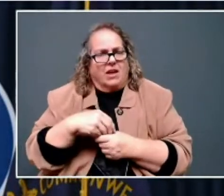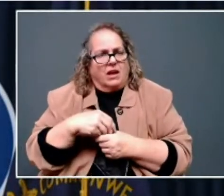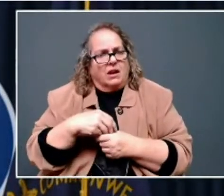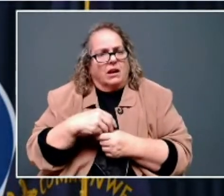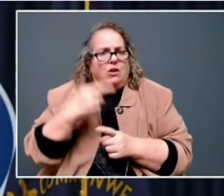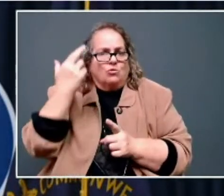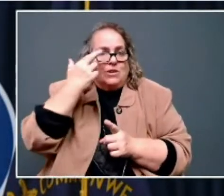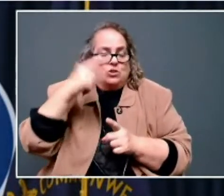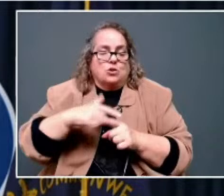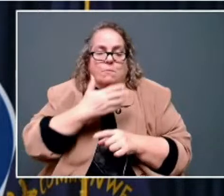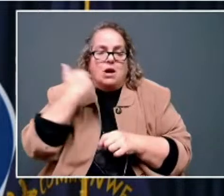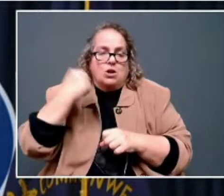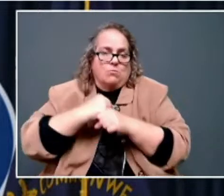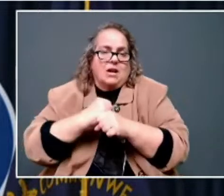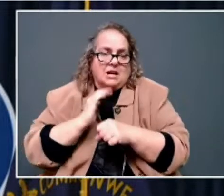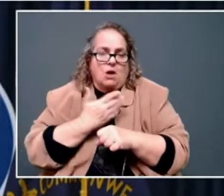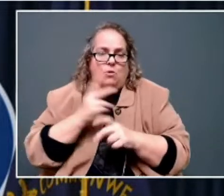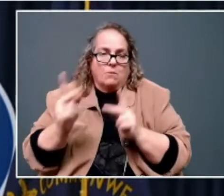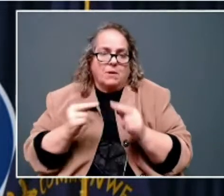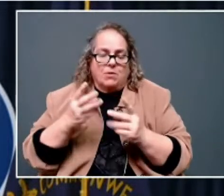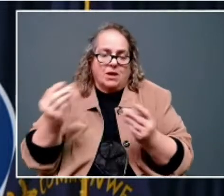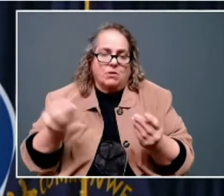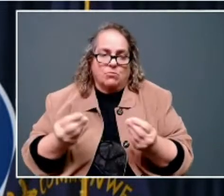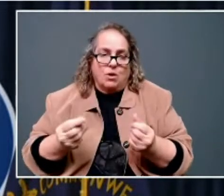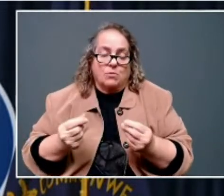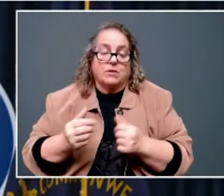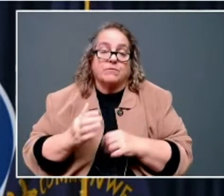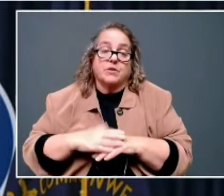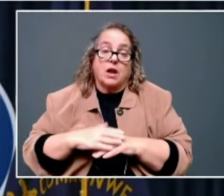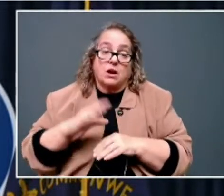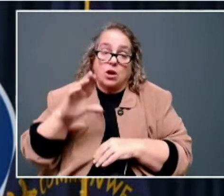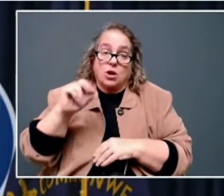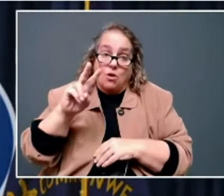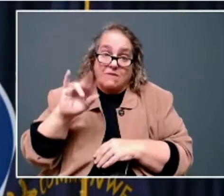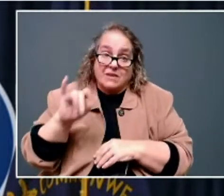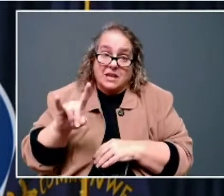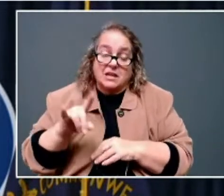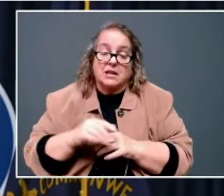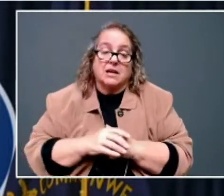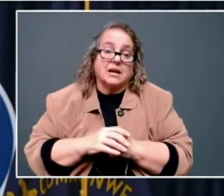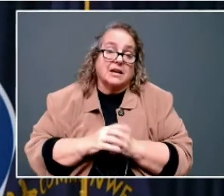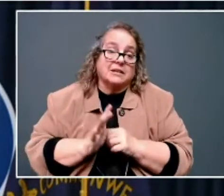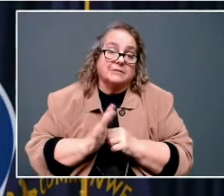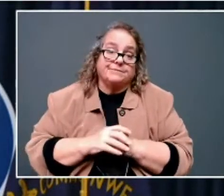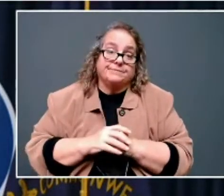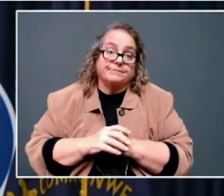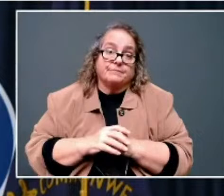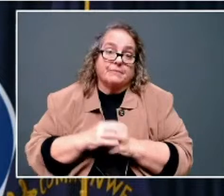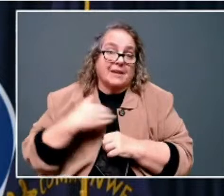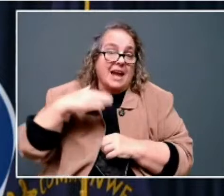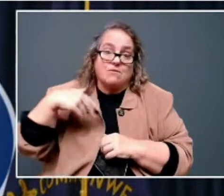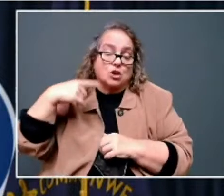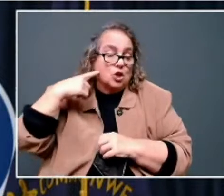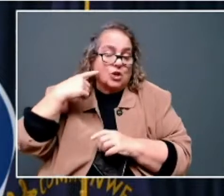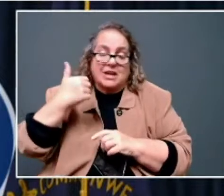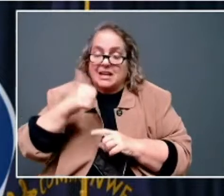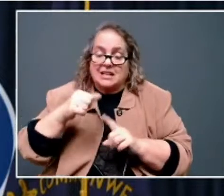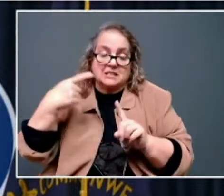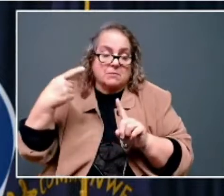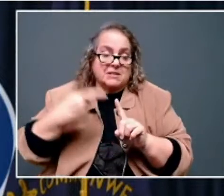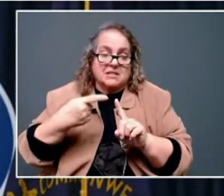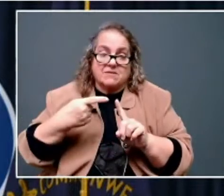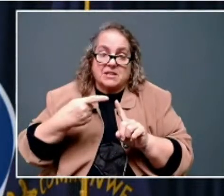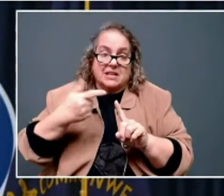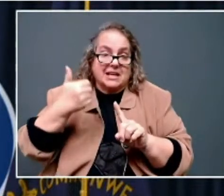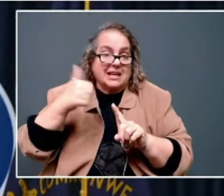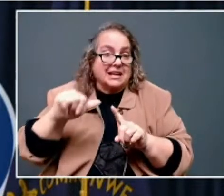our people and our property. On COVID, I have not heard about specific institutions